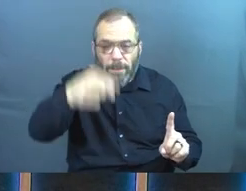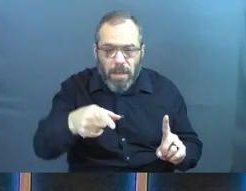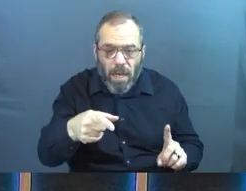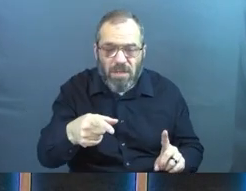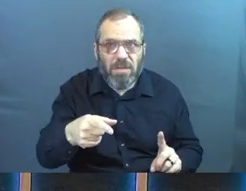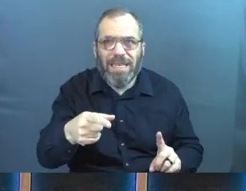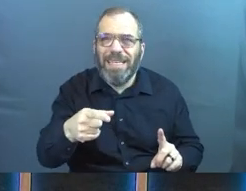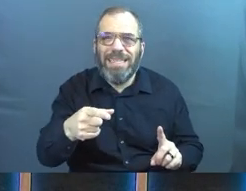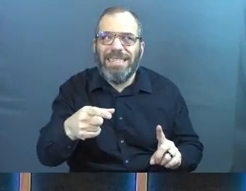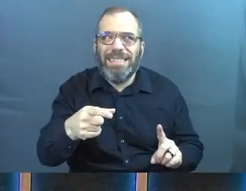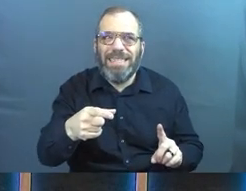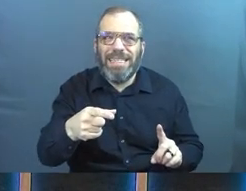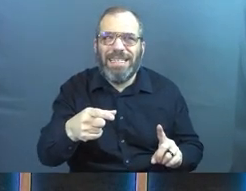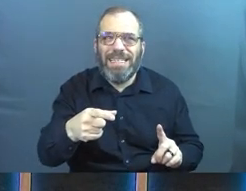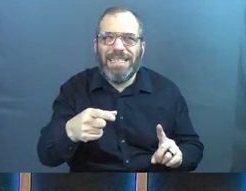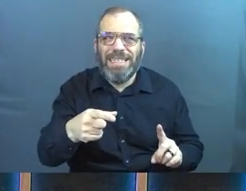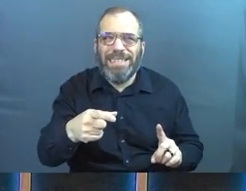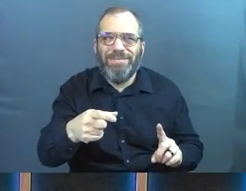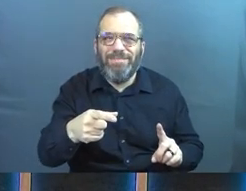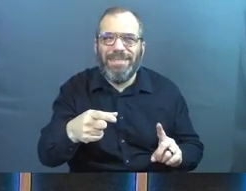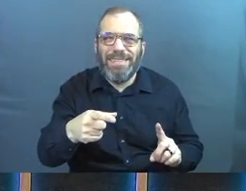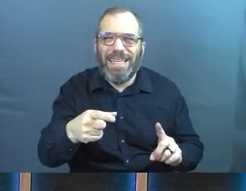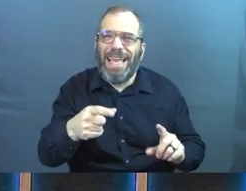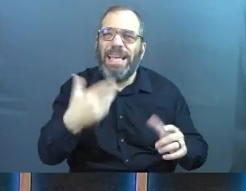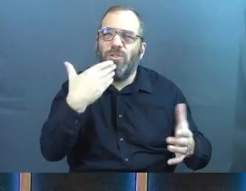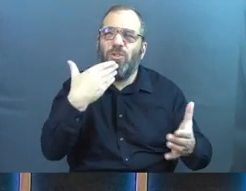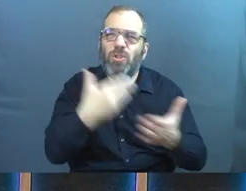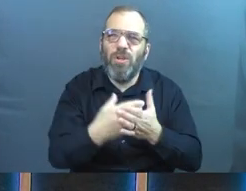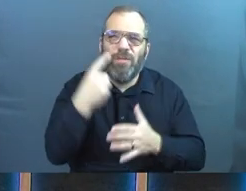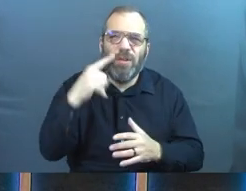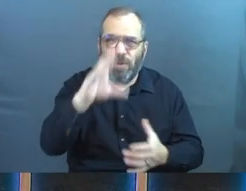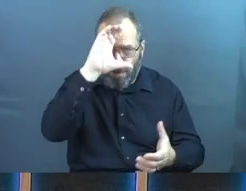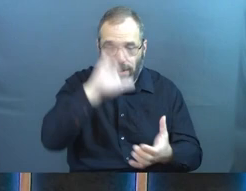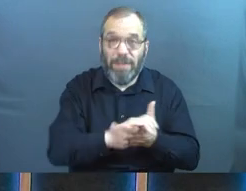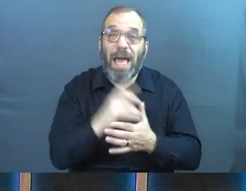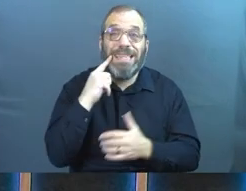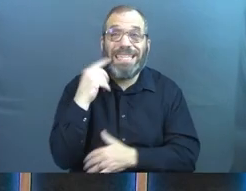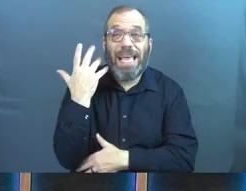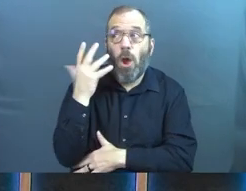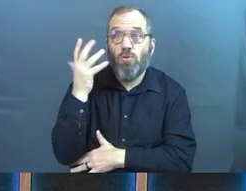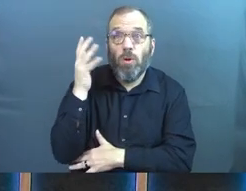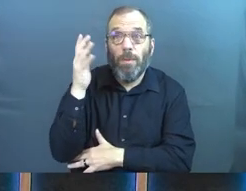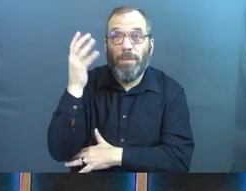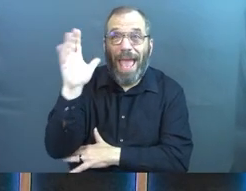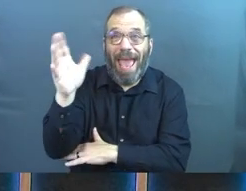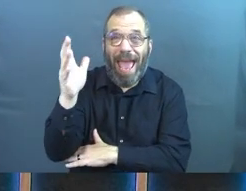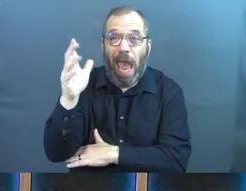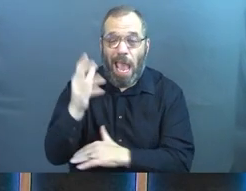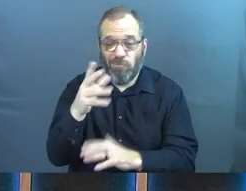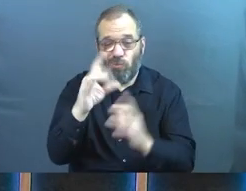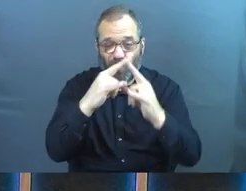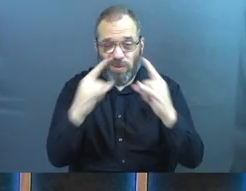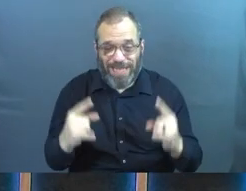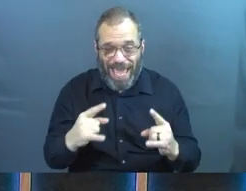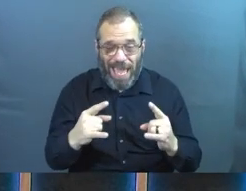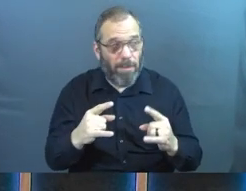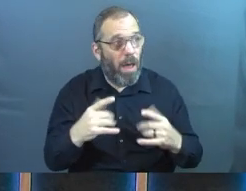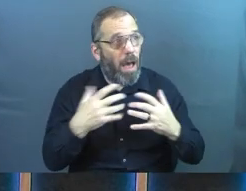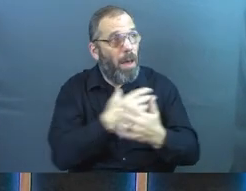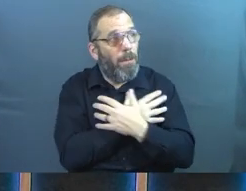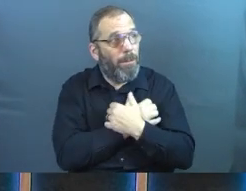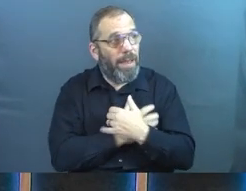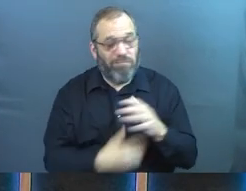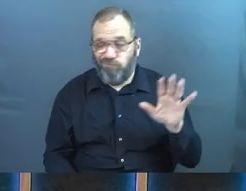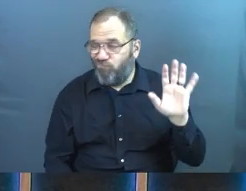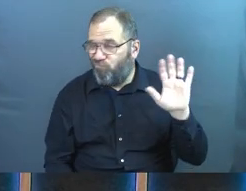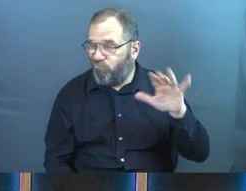does you no good not to. If you are in the woods and a grizzly bear is charging you down and you choose not to believe in the